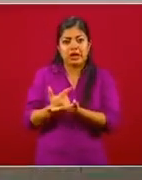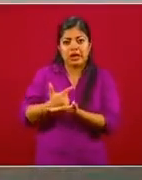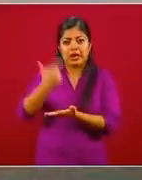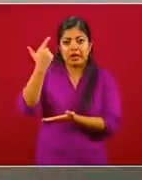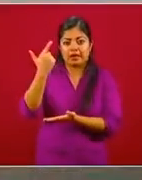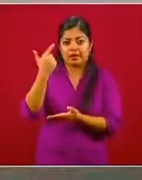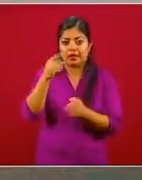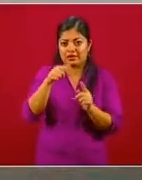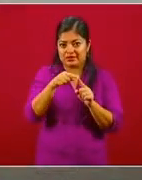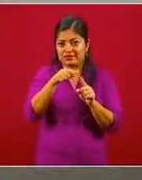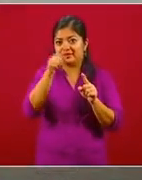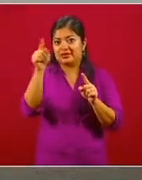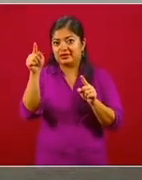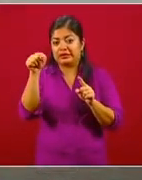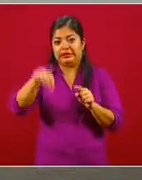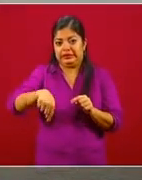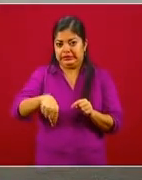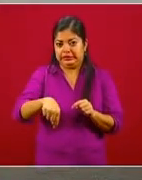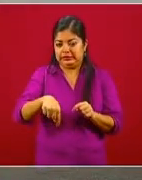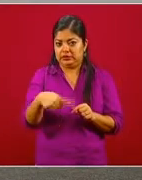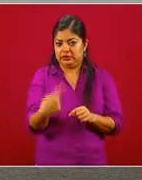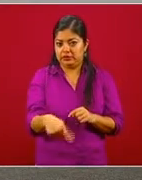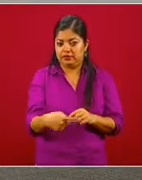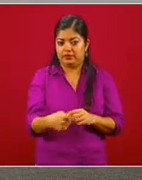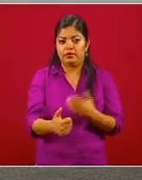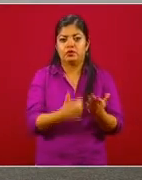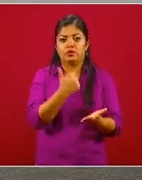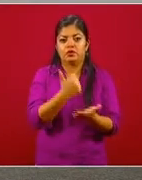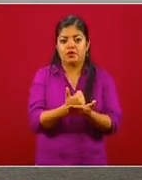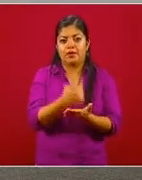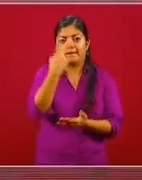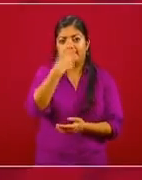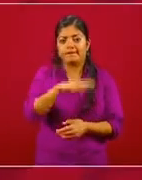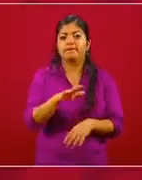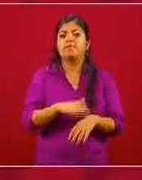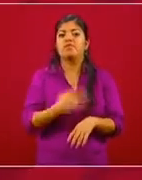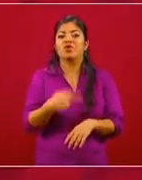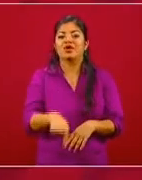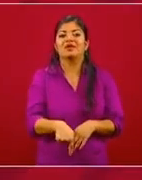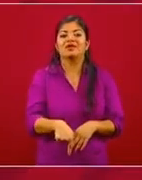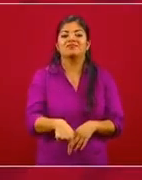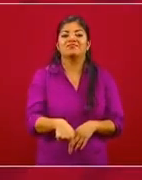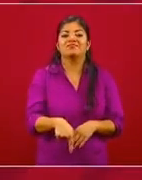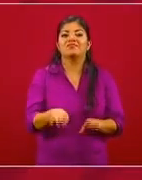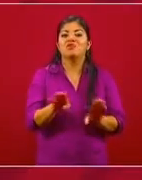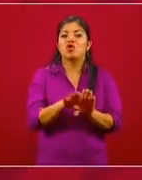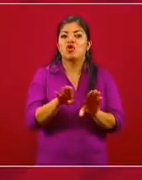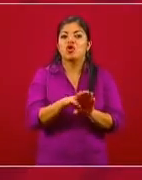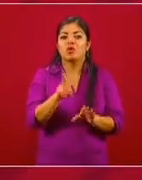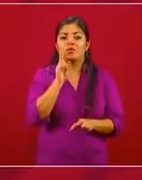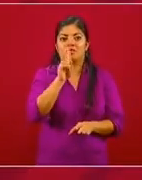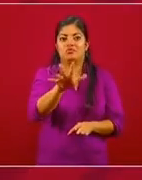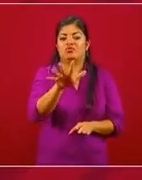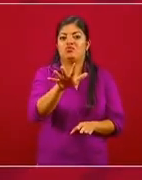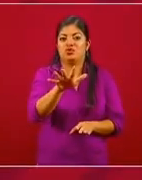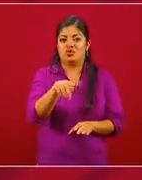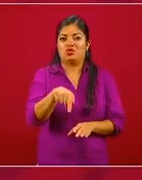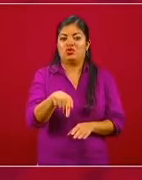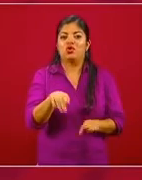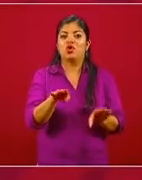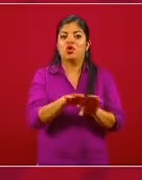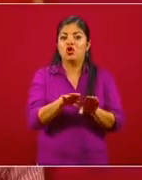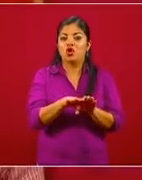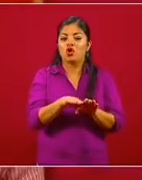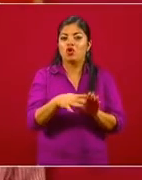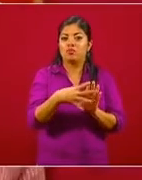we had said the peak was May the 8th in the case of new registered cases,